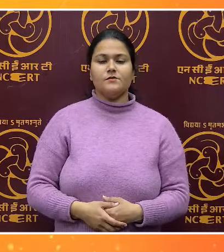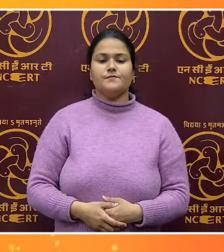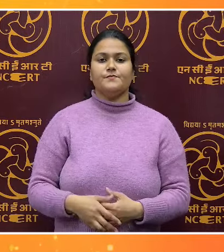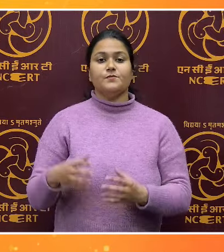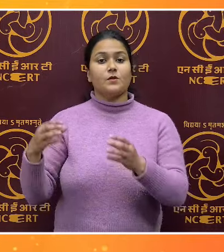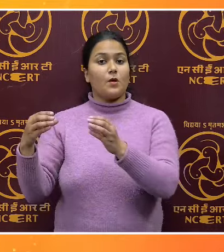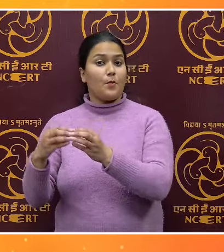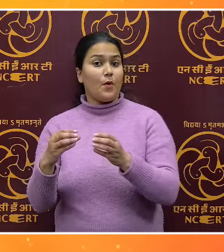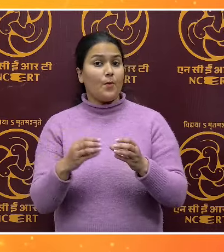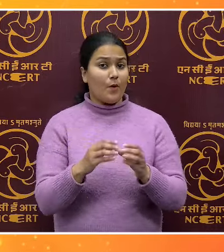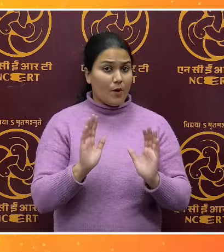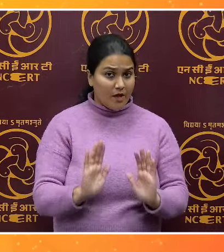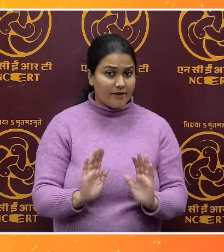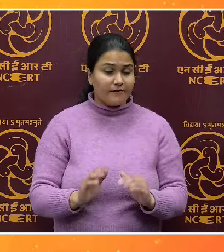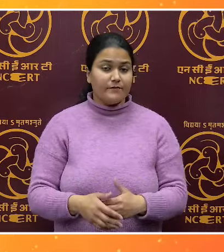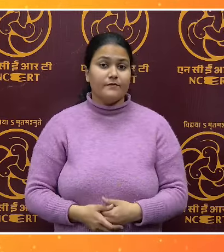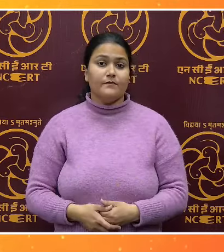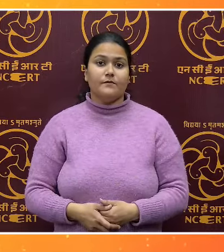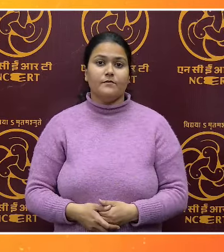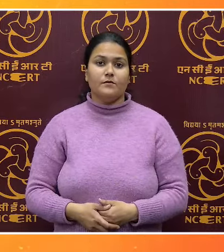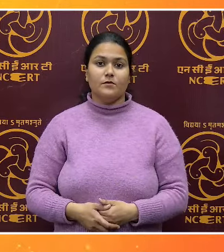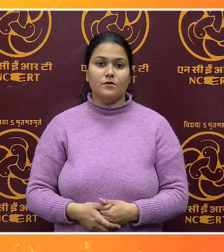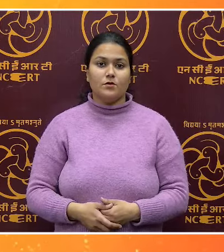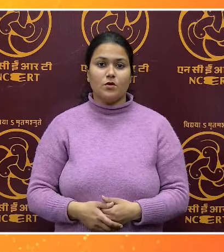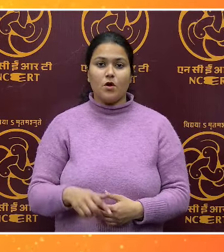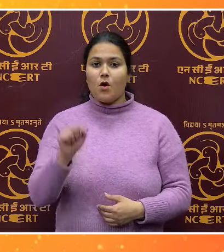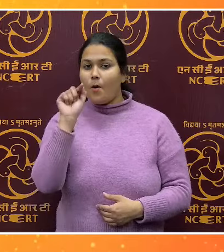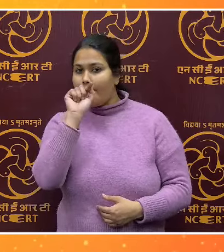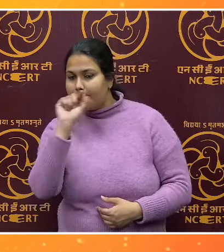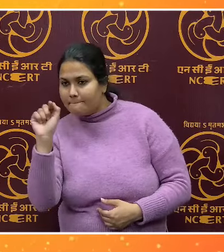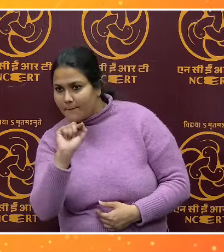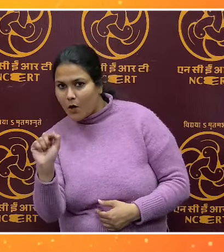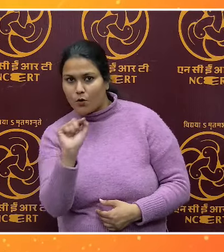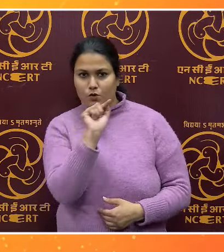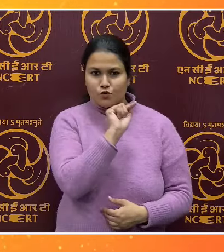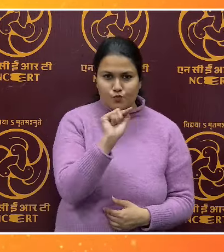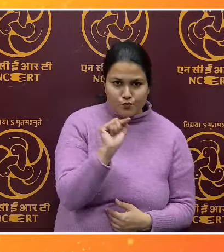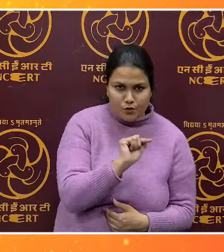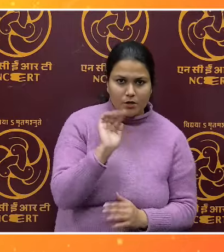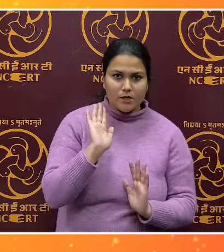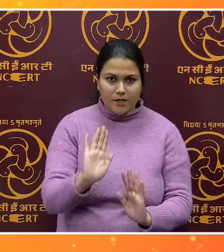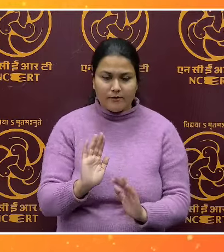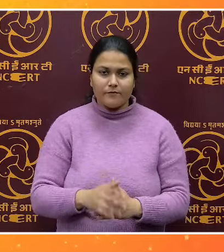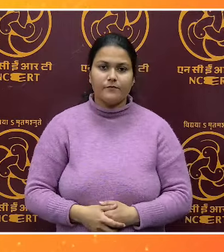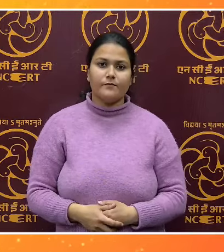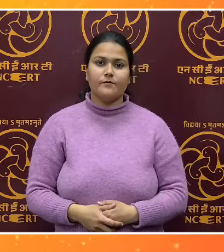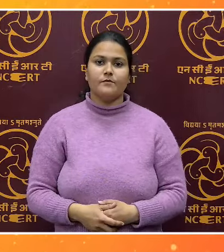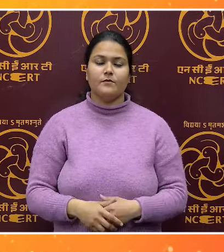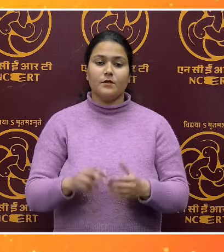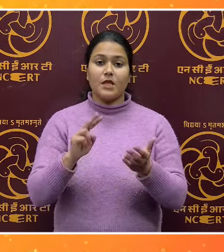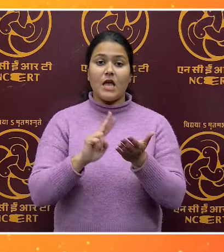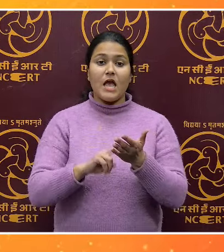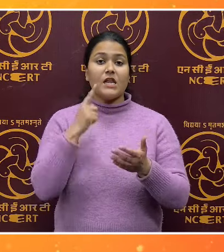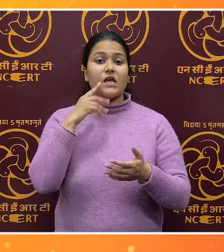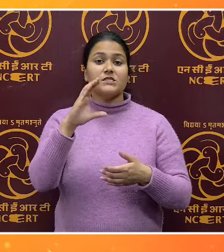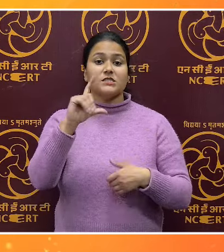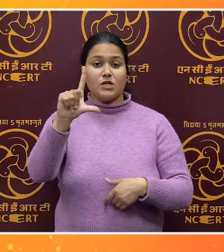are bound or bonded by coordinate bond. Here NiCl2 H2O whole